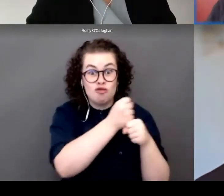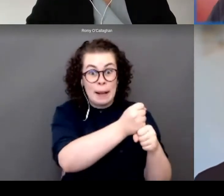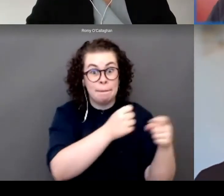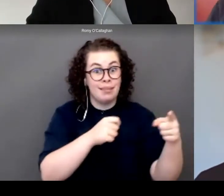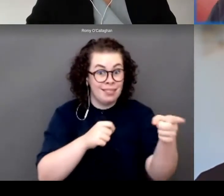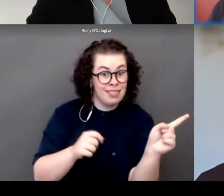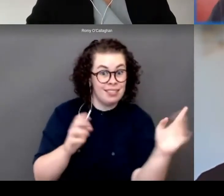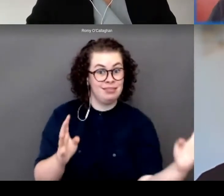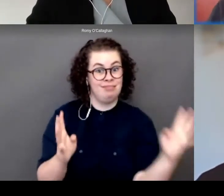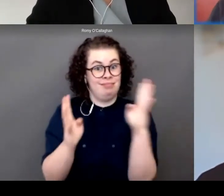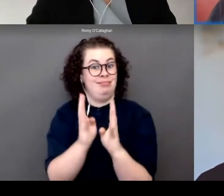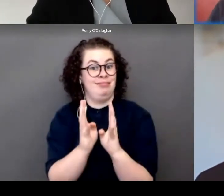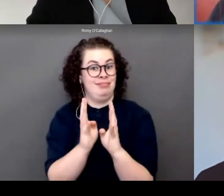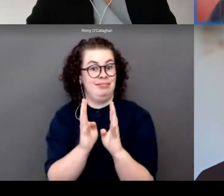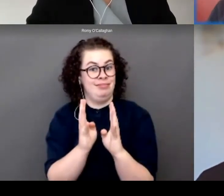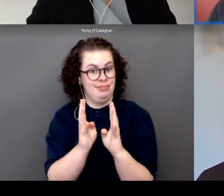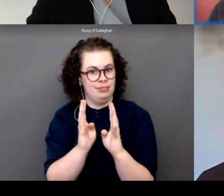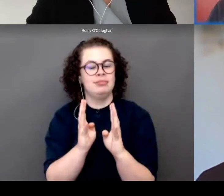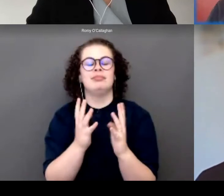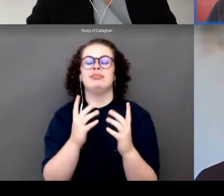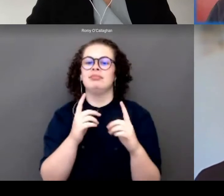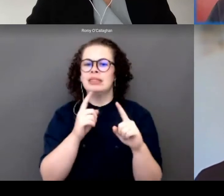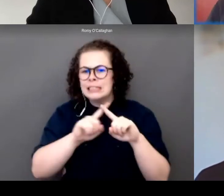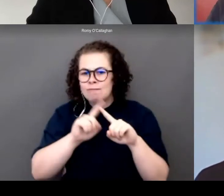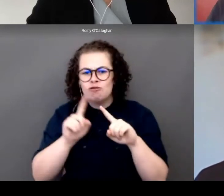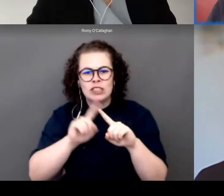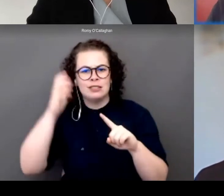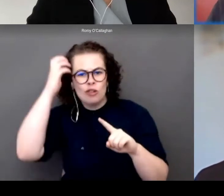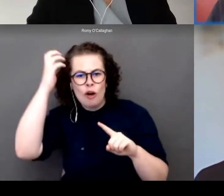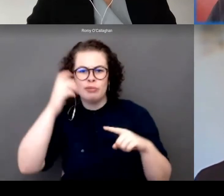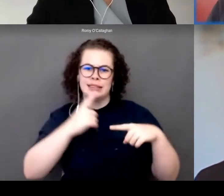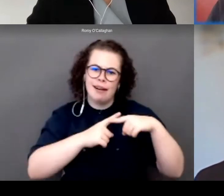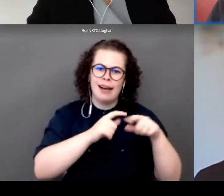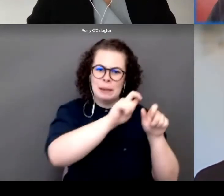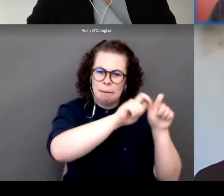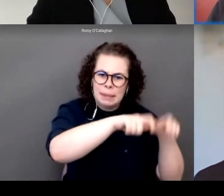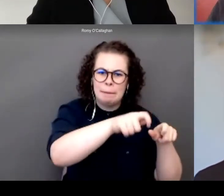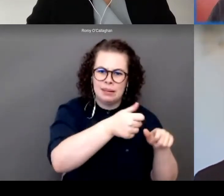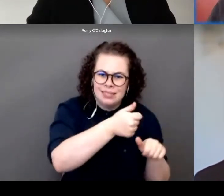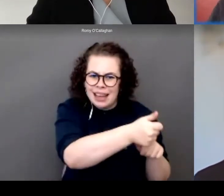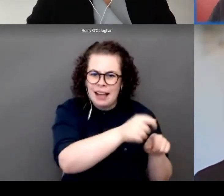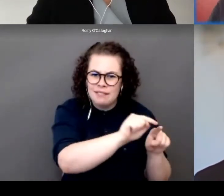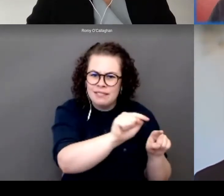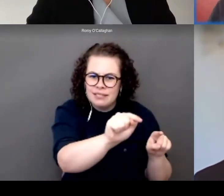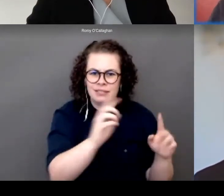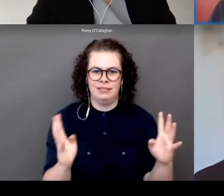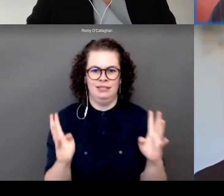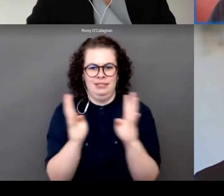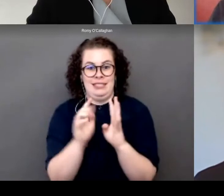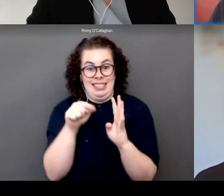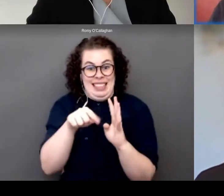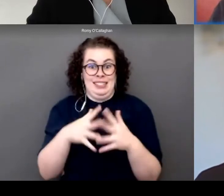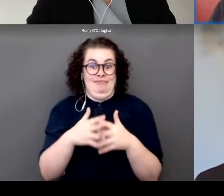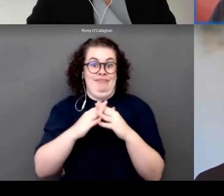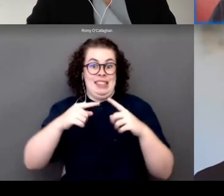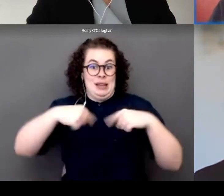the University of Lisbon through ICLEI, our partner, but the people of the organizing committee were the people